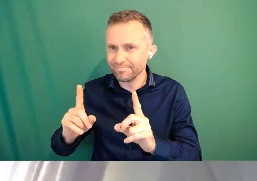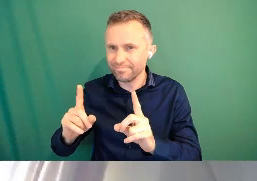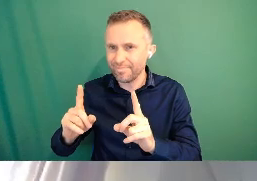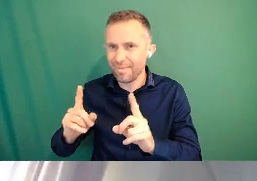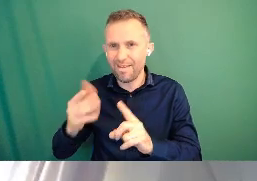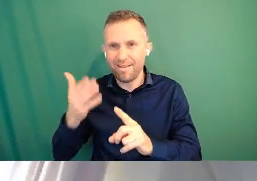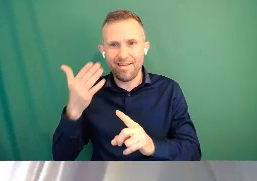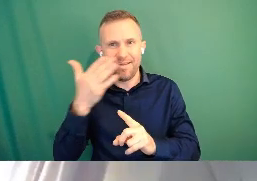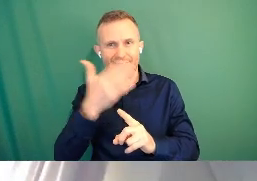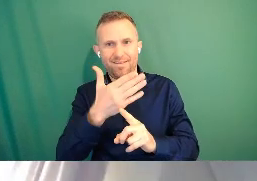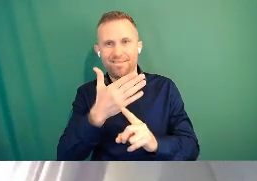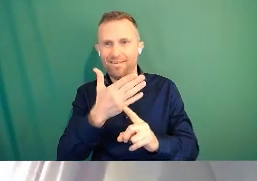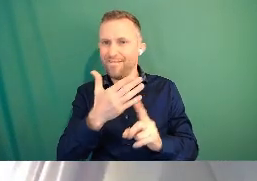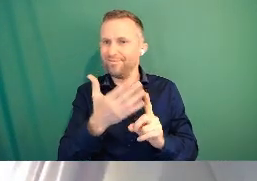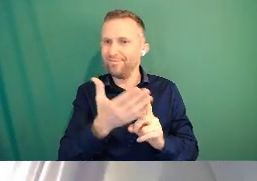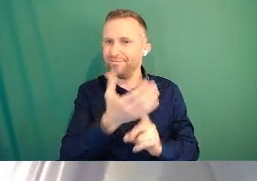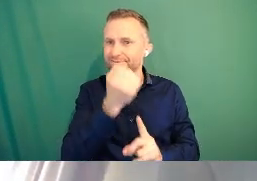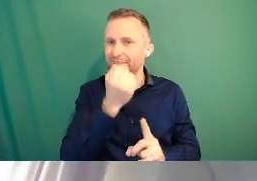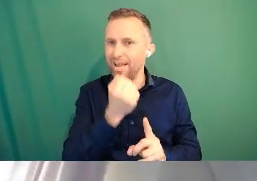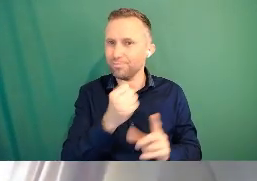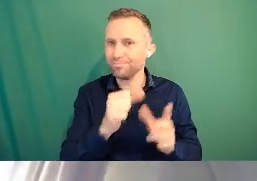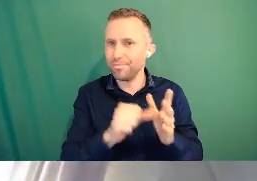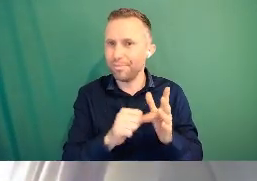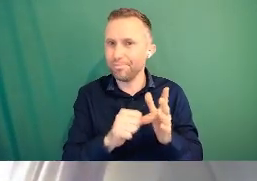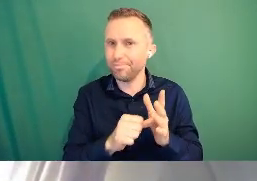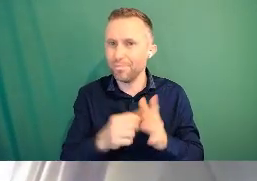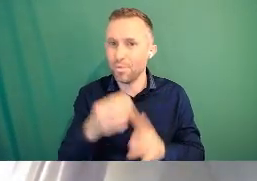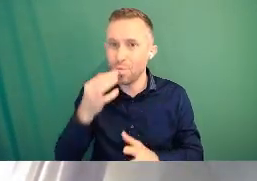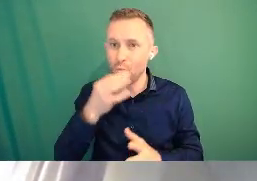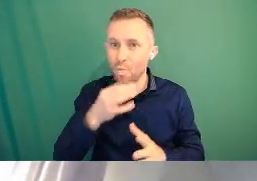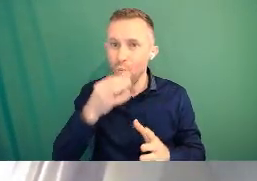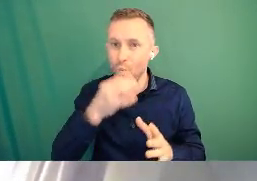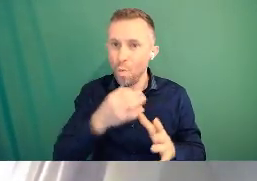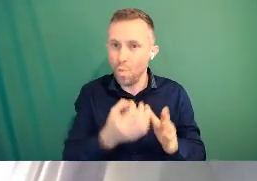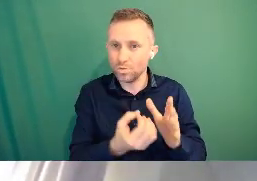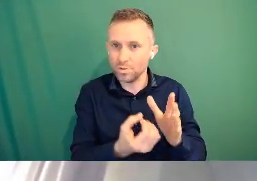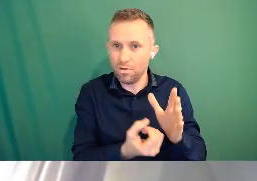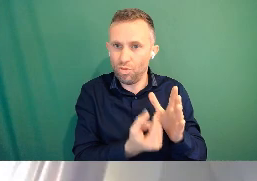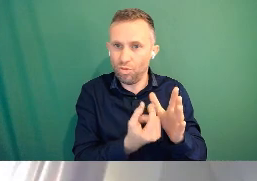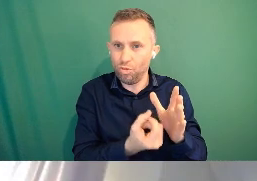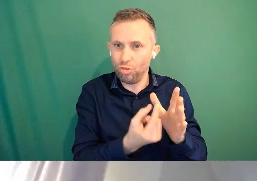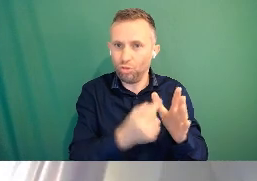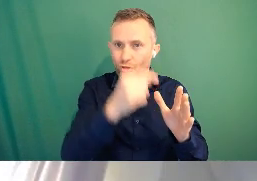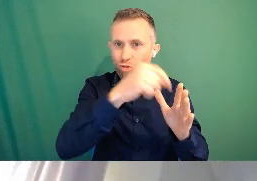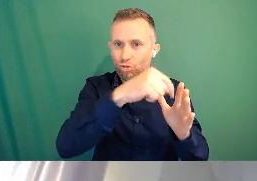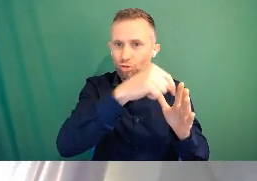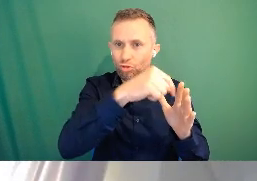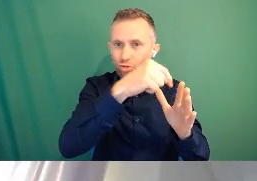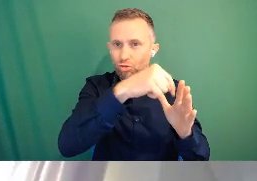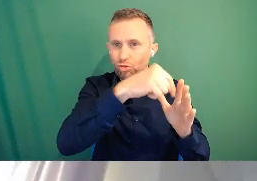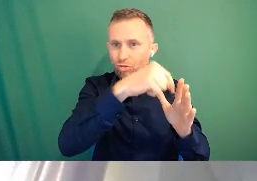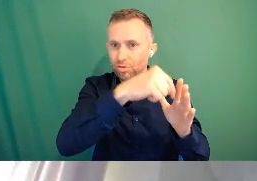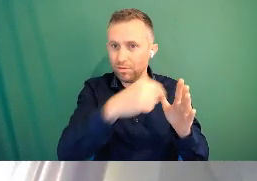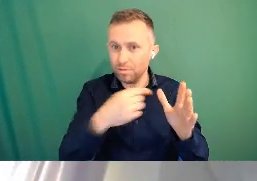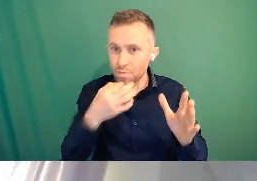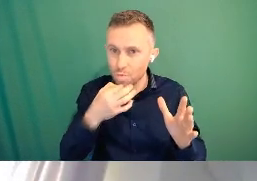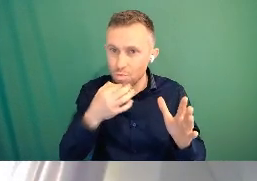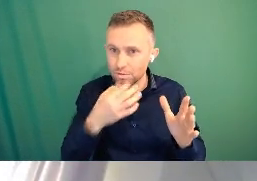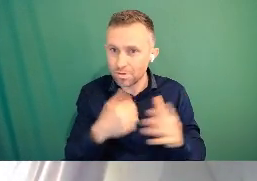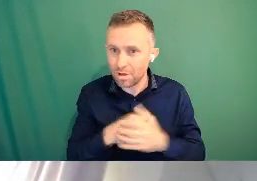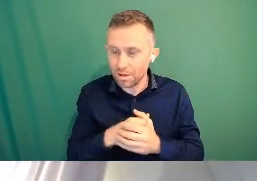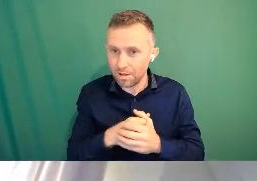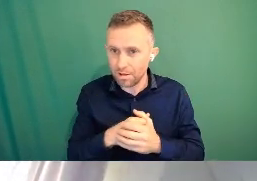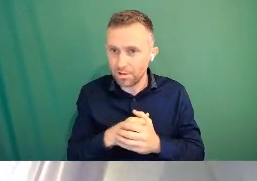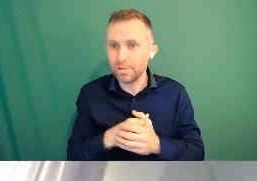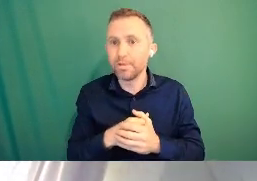and essentially they found that there was a lot of water ingress. So the best way to address this